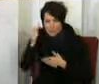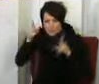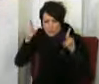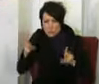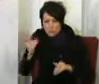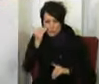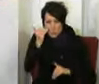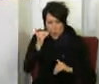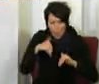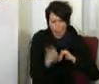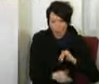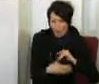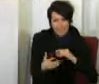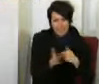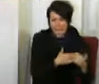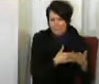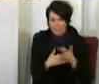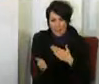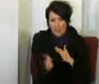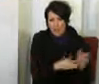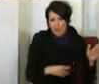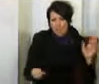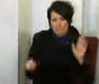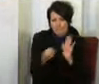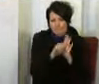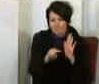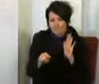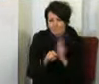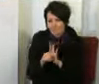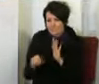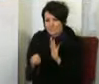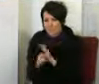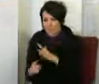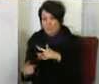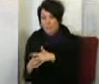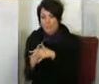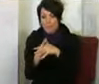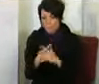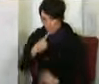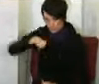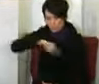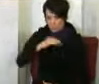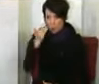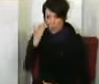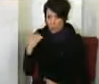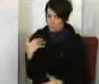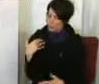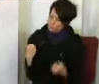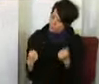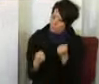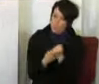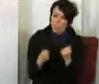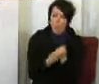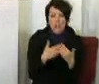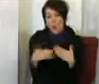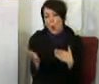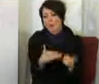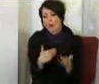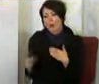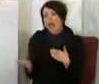how, despite all the things that might be coming your way. We know that you are with us in all of this, and we